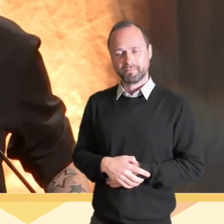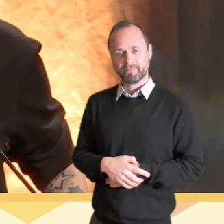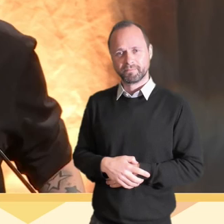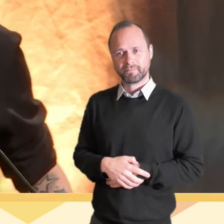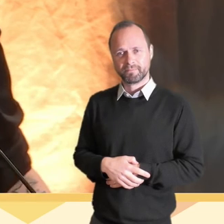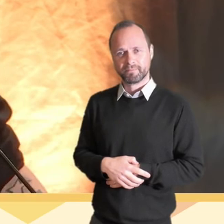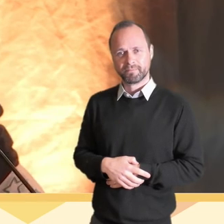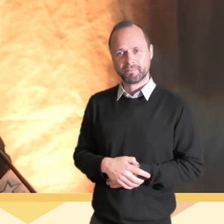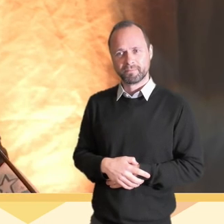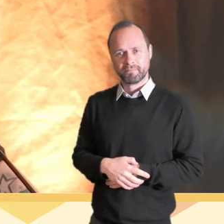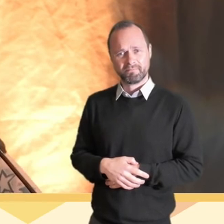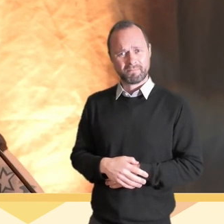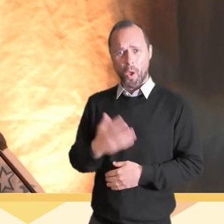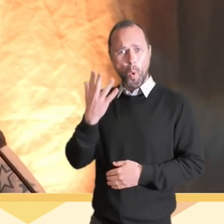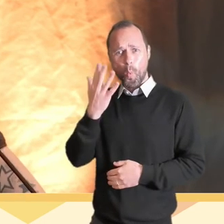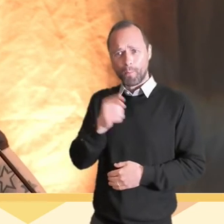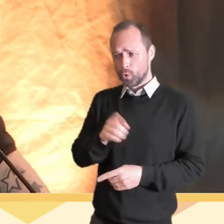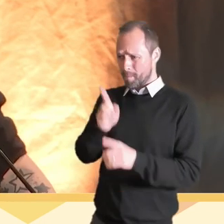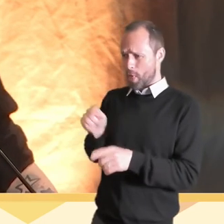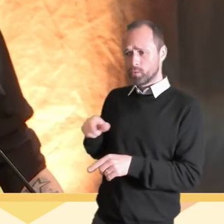be seen with these people?